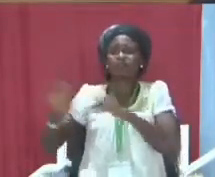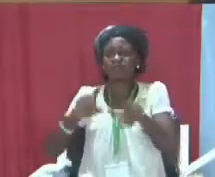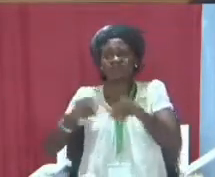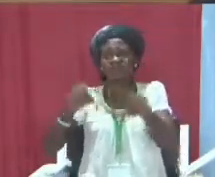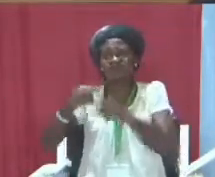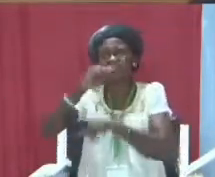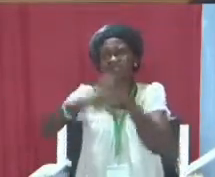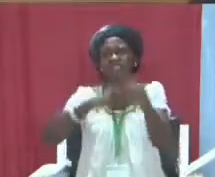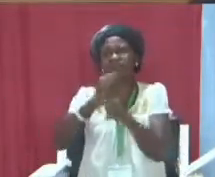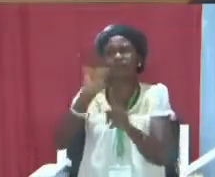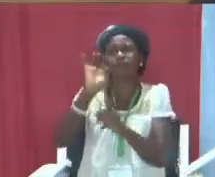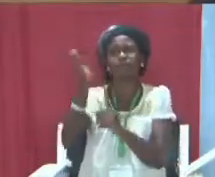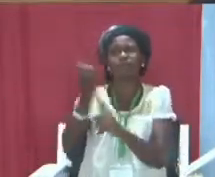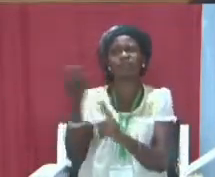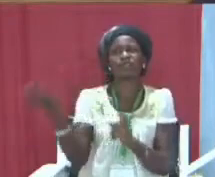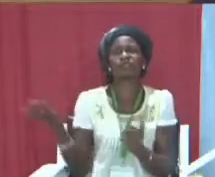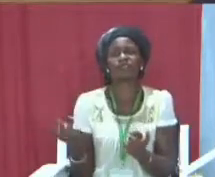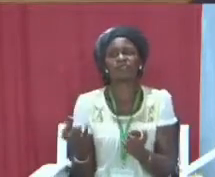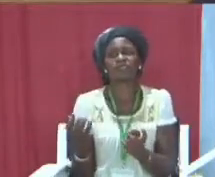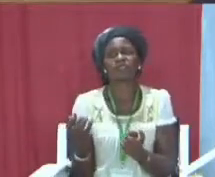conditions.